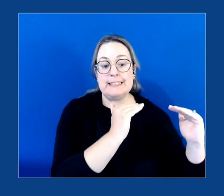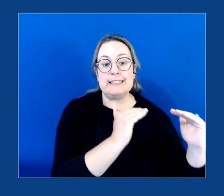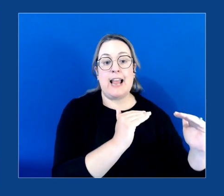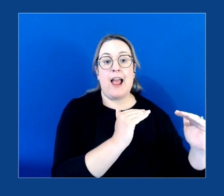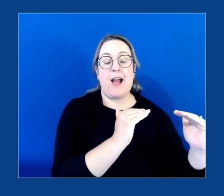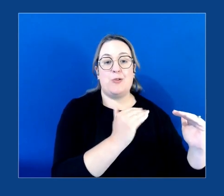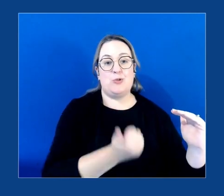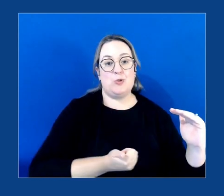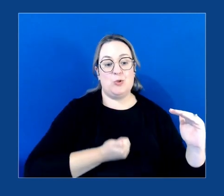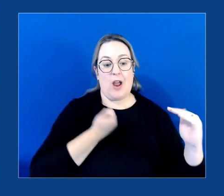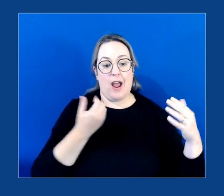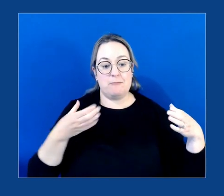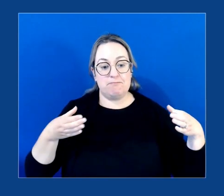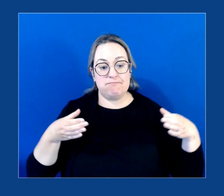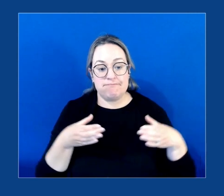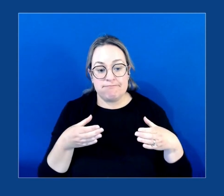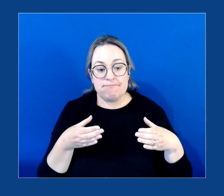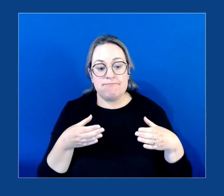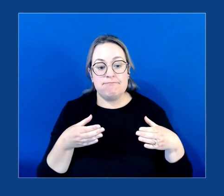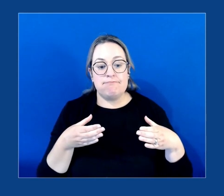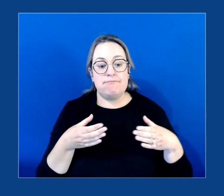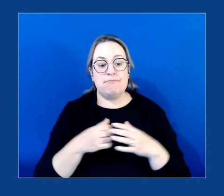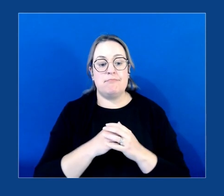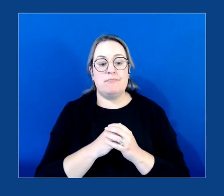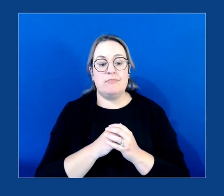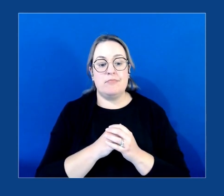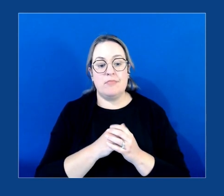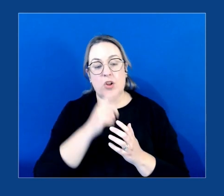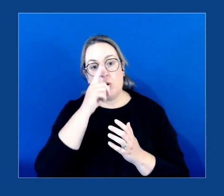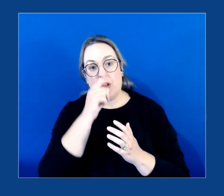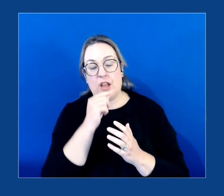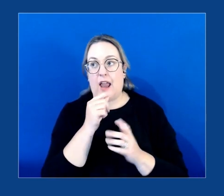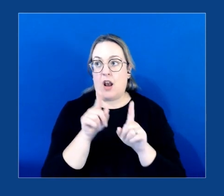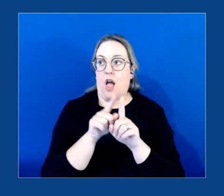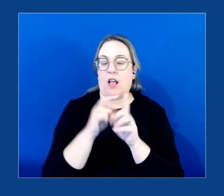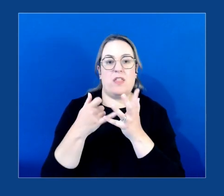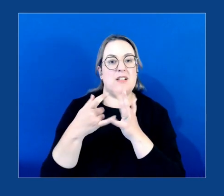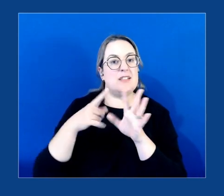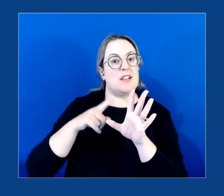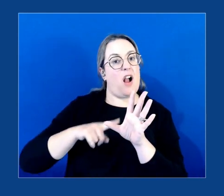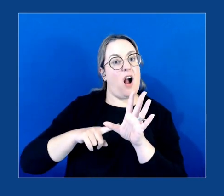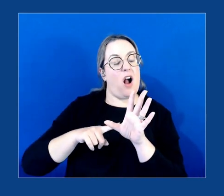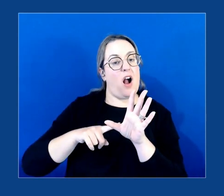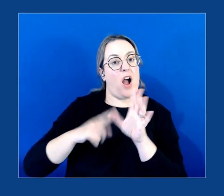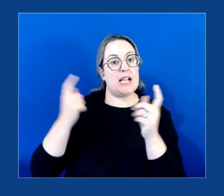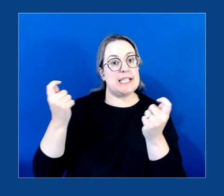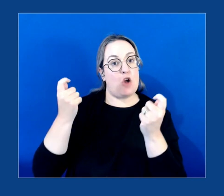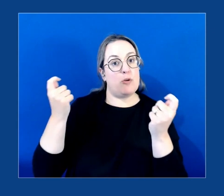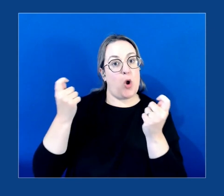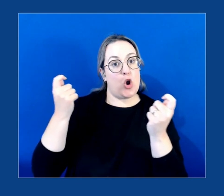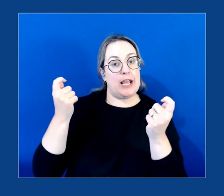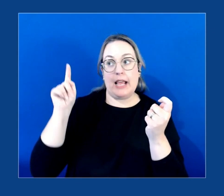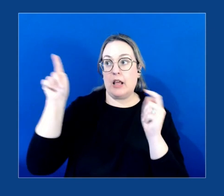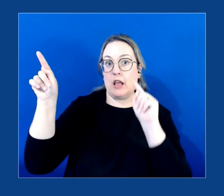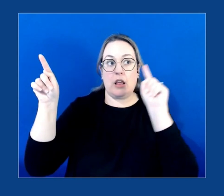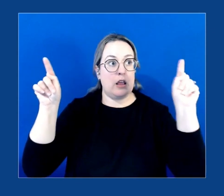of Kangalo, we call it. It's a sky ceremony. And put that all together